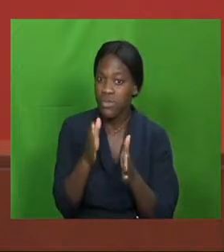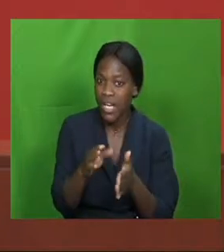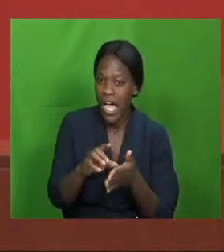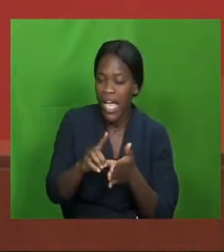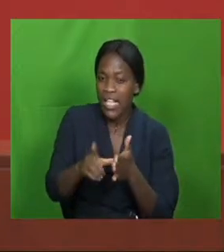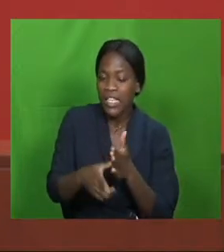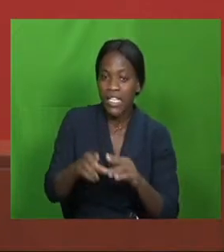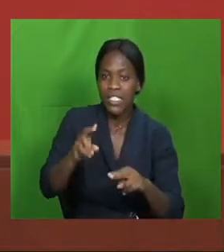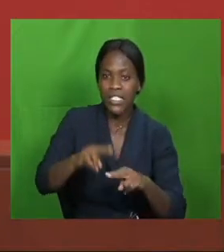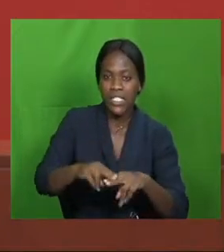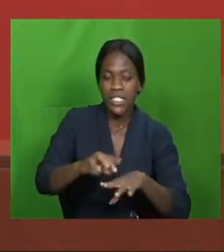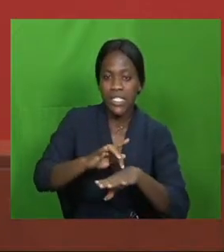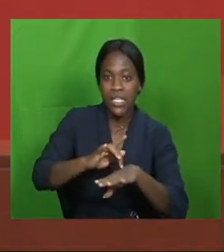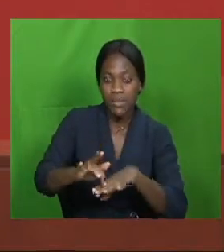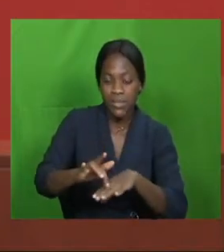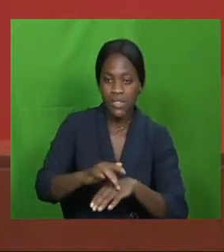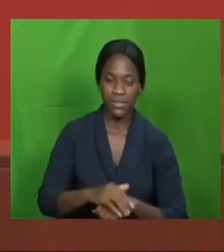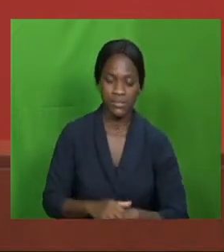vacant.